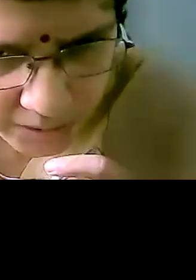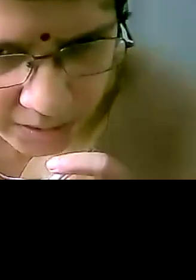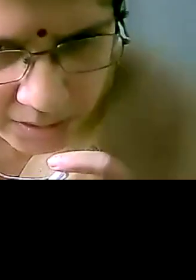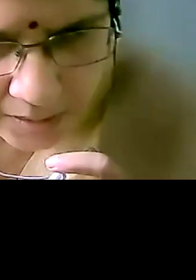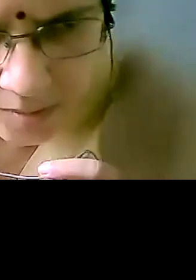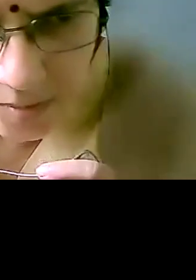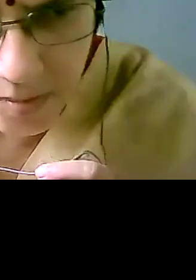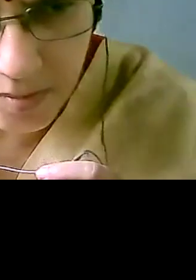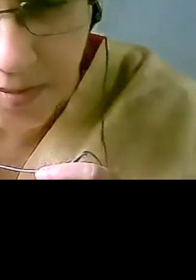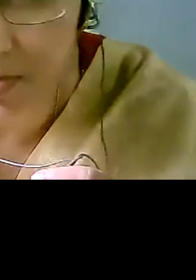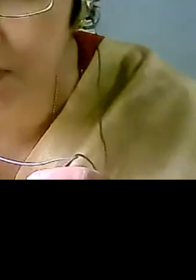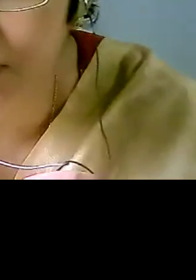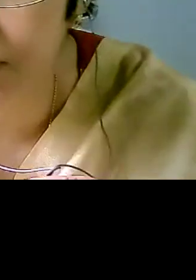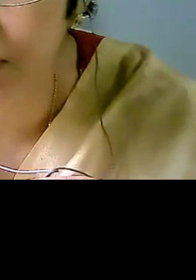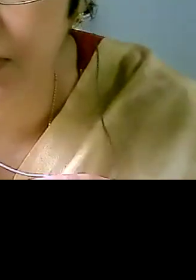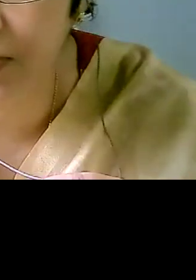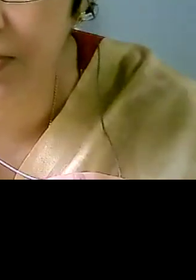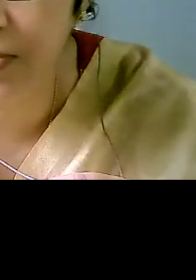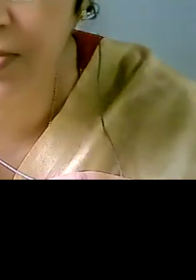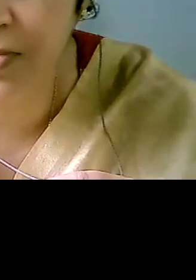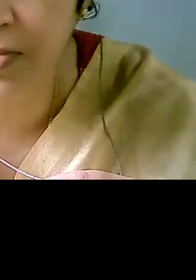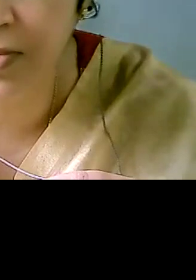Any questions?